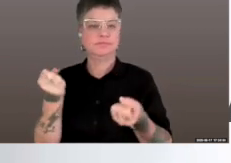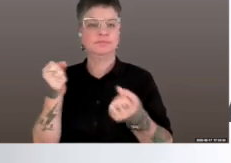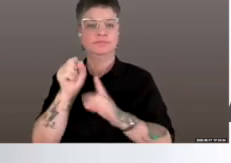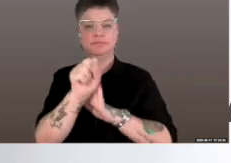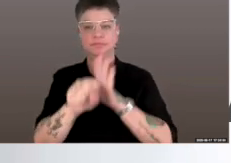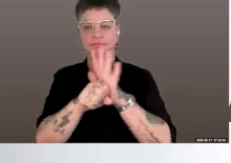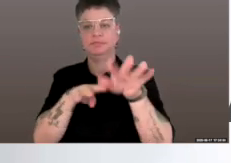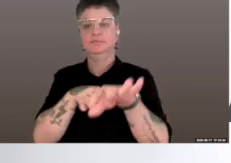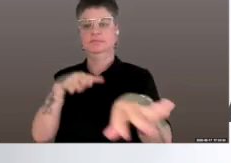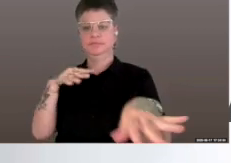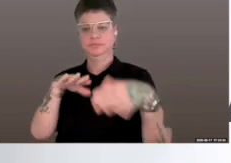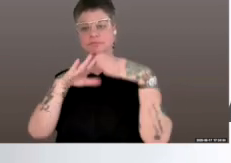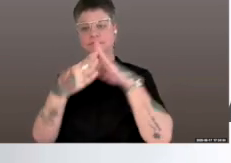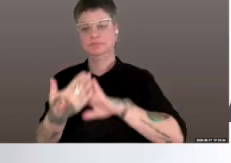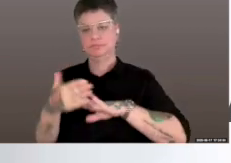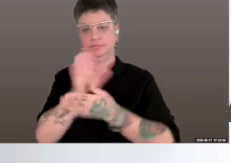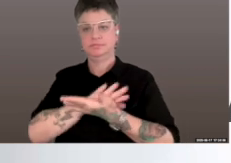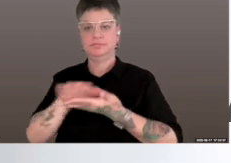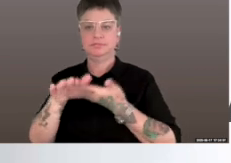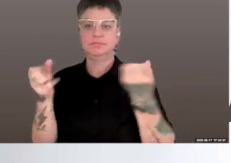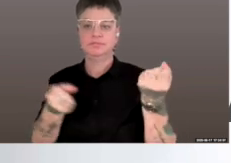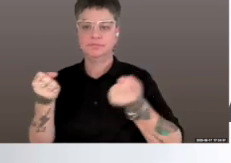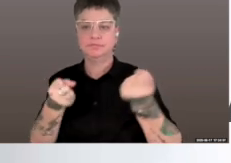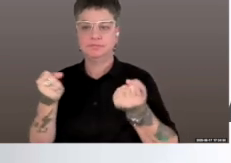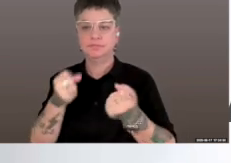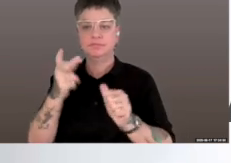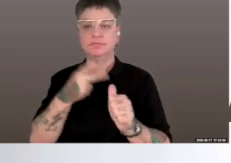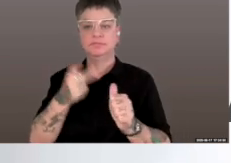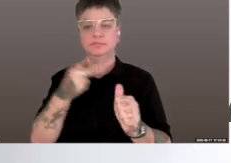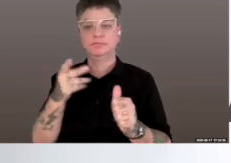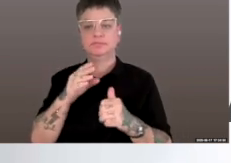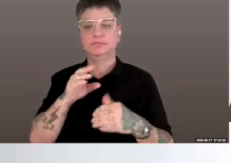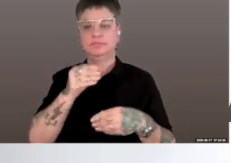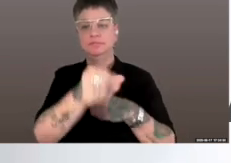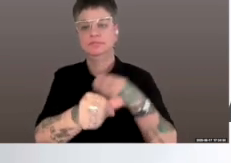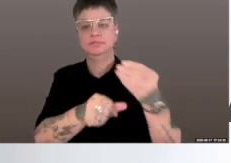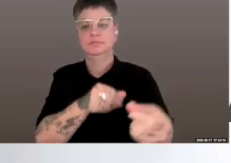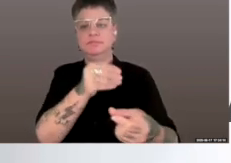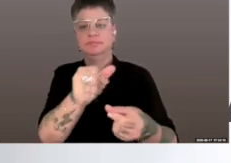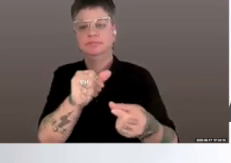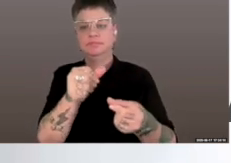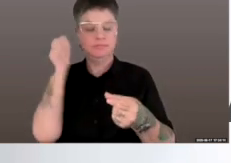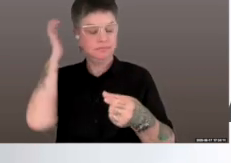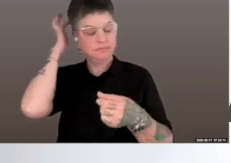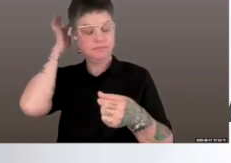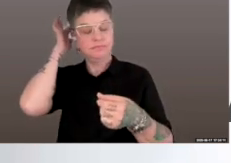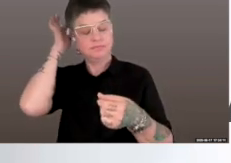Incentive Project, Access Clean California, and the California Integrated Travel Project, or